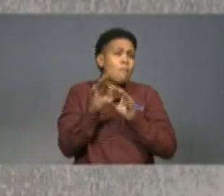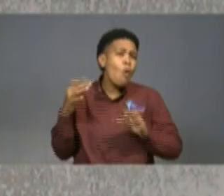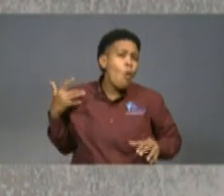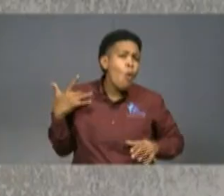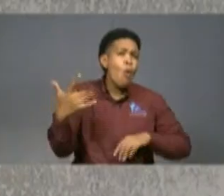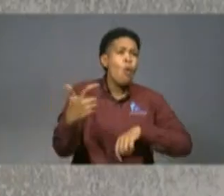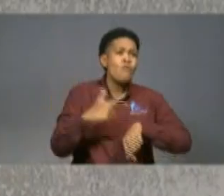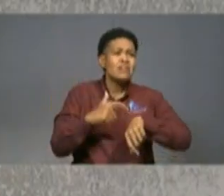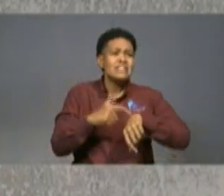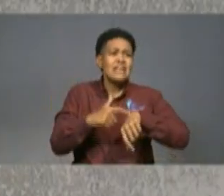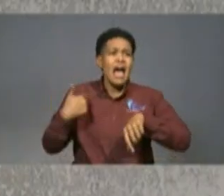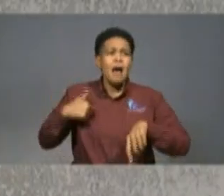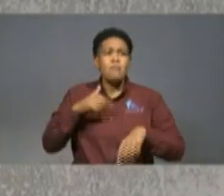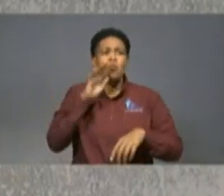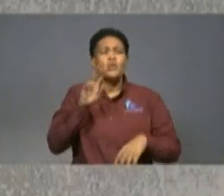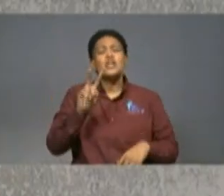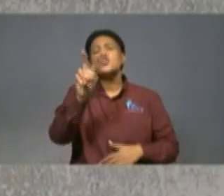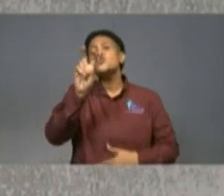been able to do